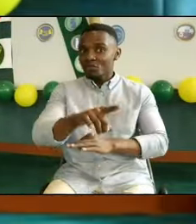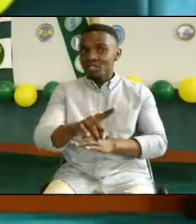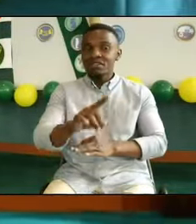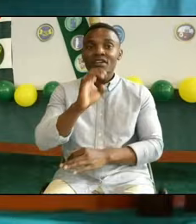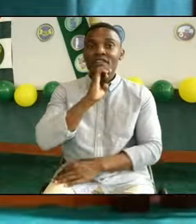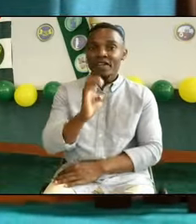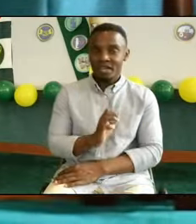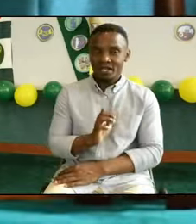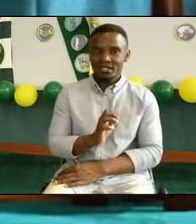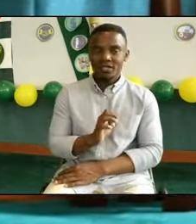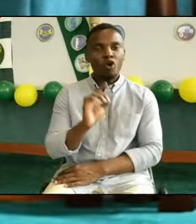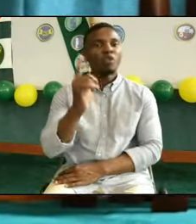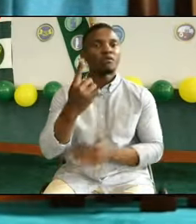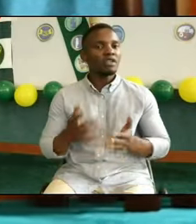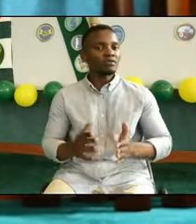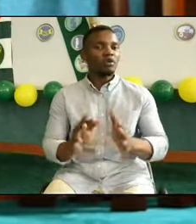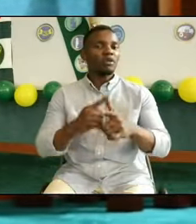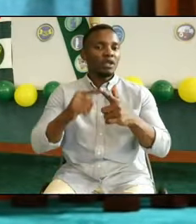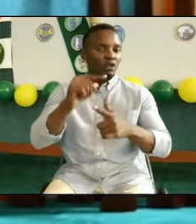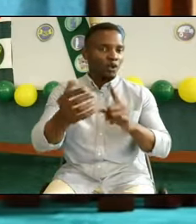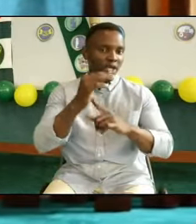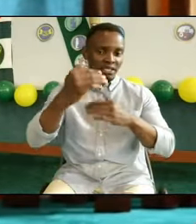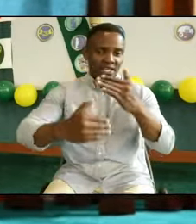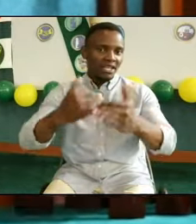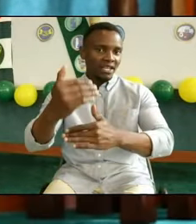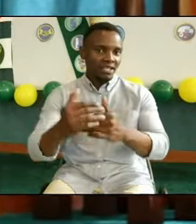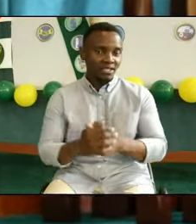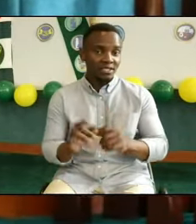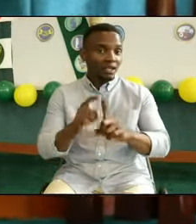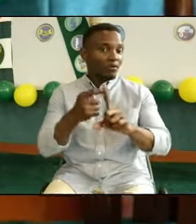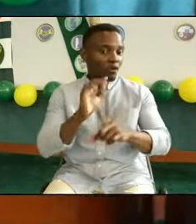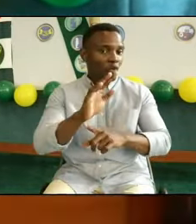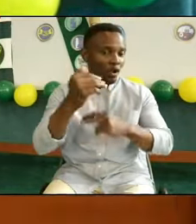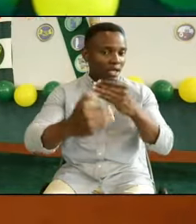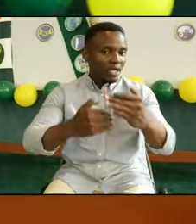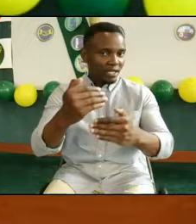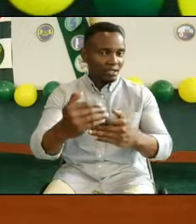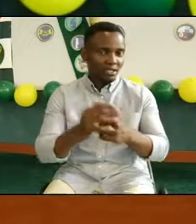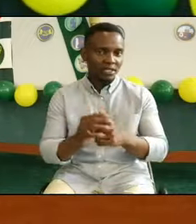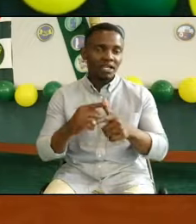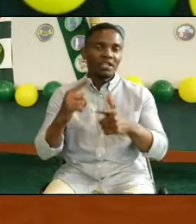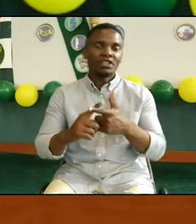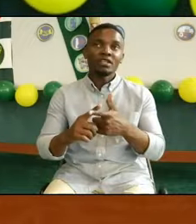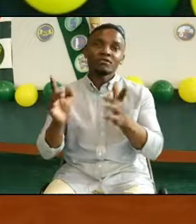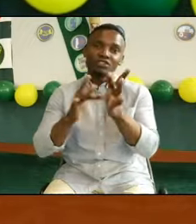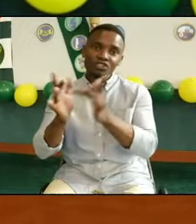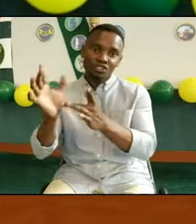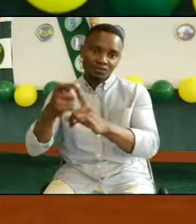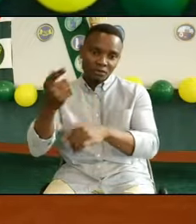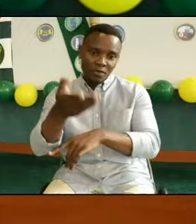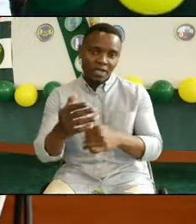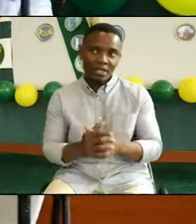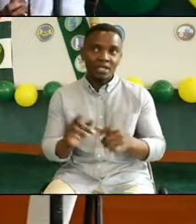of what? The inheritance. And that is where Jesus Christ will come from. So that, like we say, the God of Abraham,